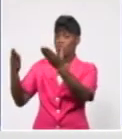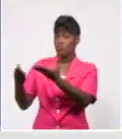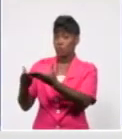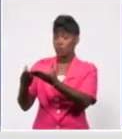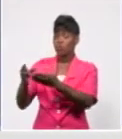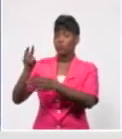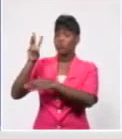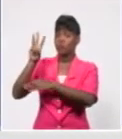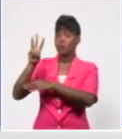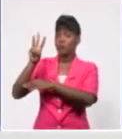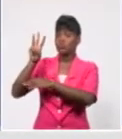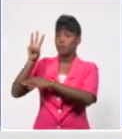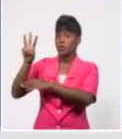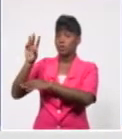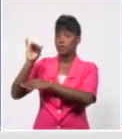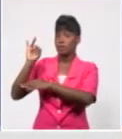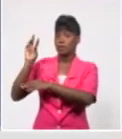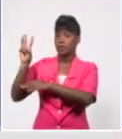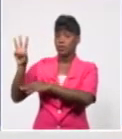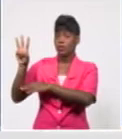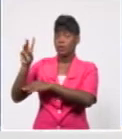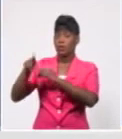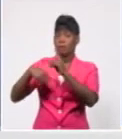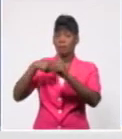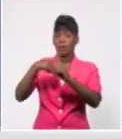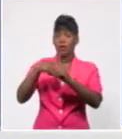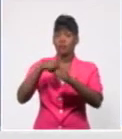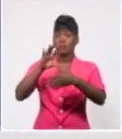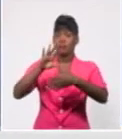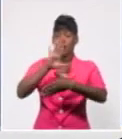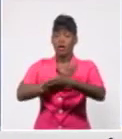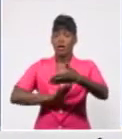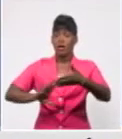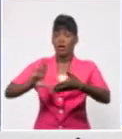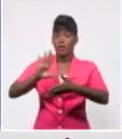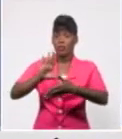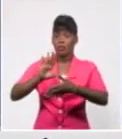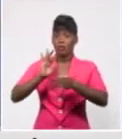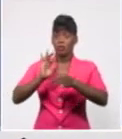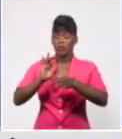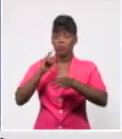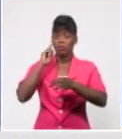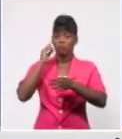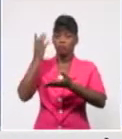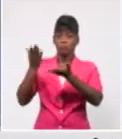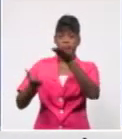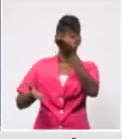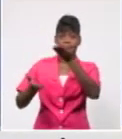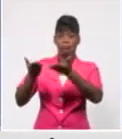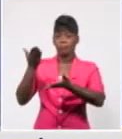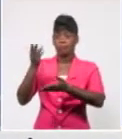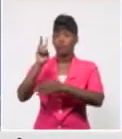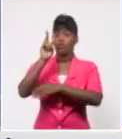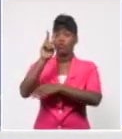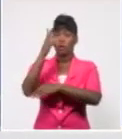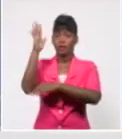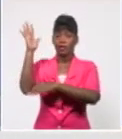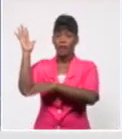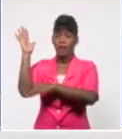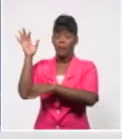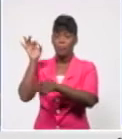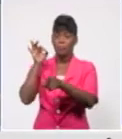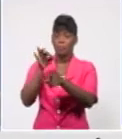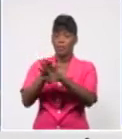between discharged and hospitalized patients, which responds to the number of hospitalized patients 10 days ago. Thus,